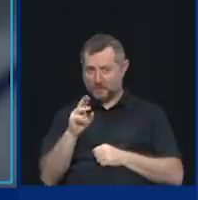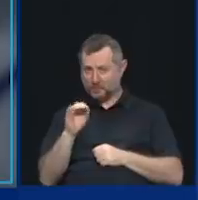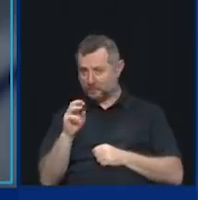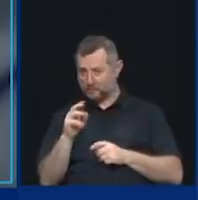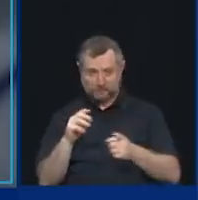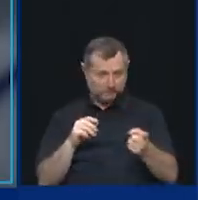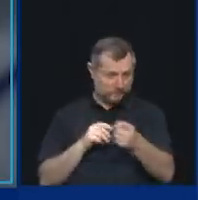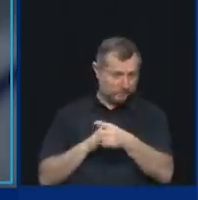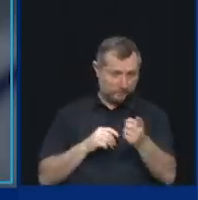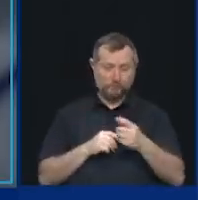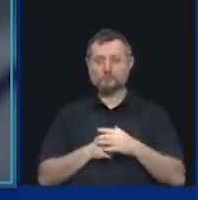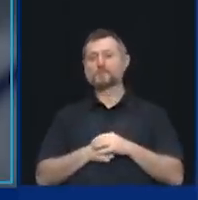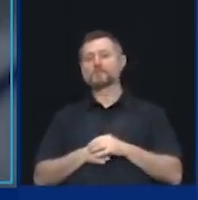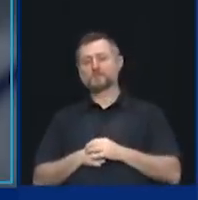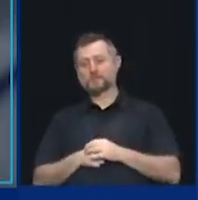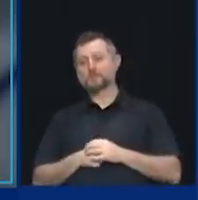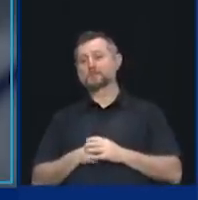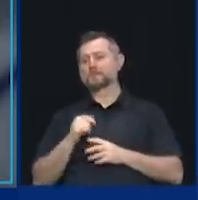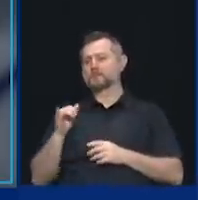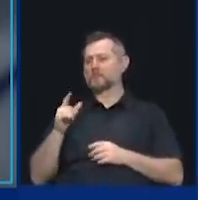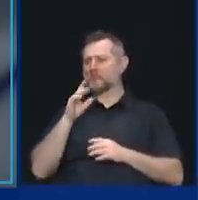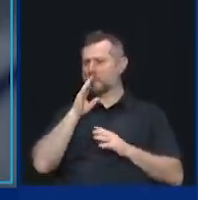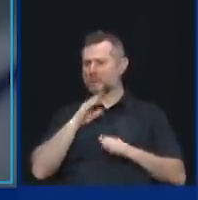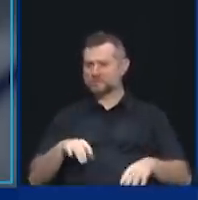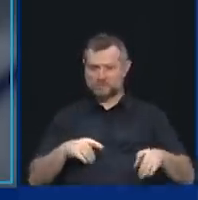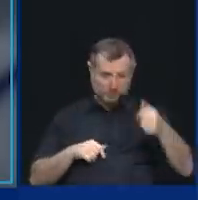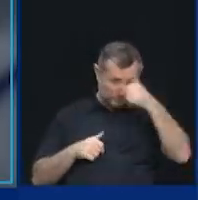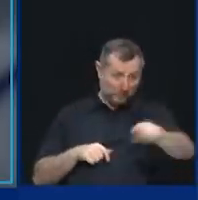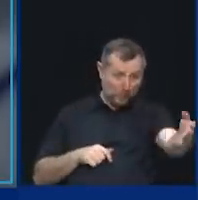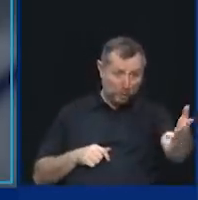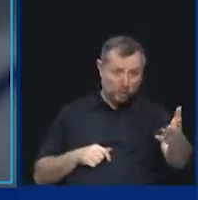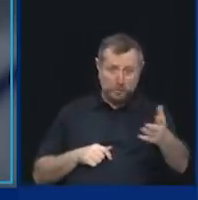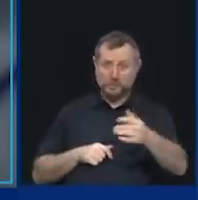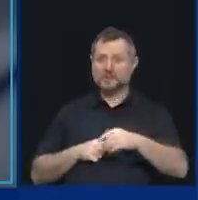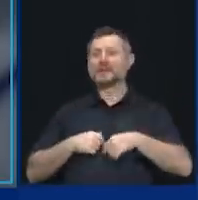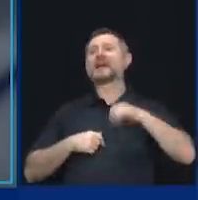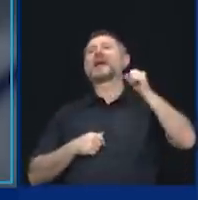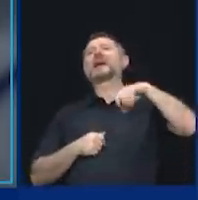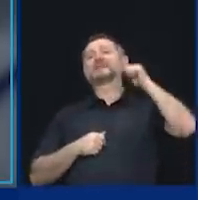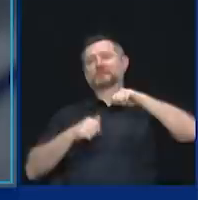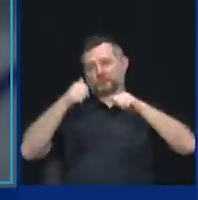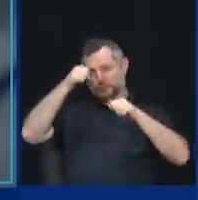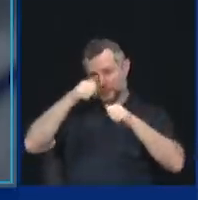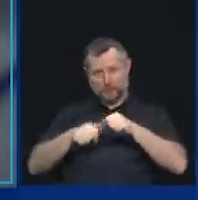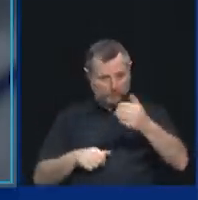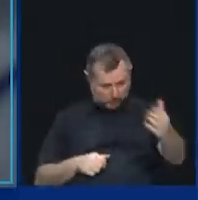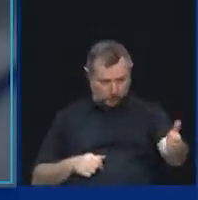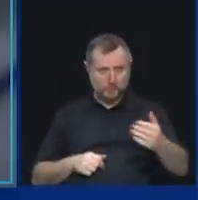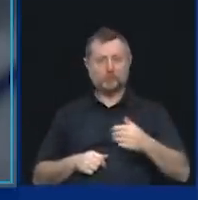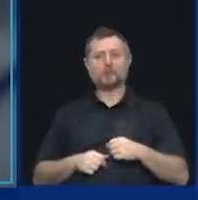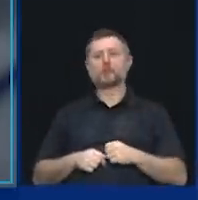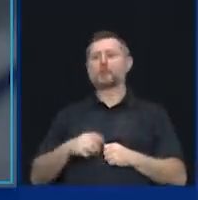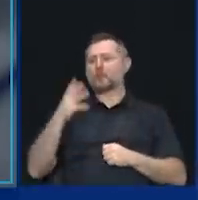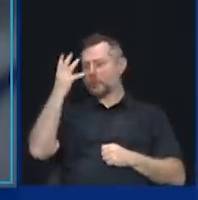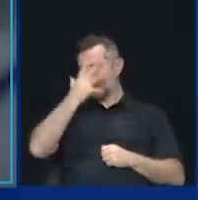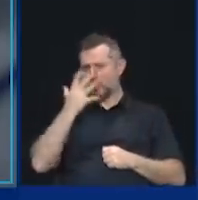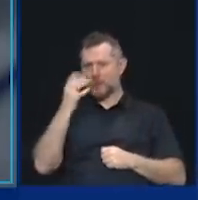Well, you are a non-participatory. Do you remember, Zach? Very clearly. You remind me of Ferris Bueller, by the way. I'm